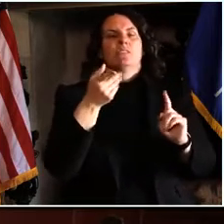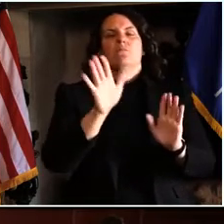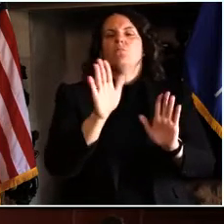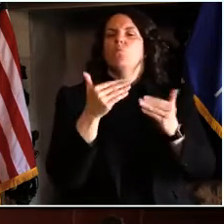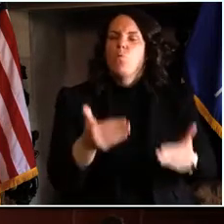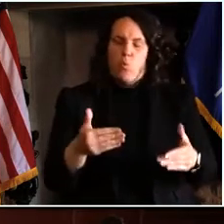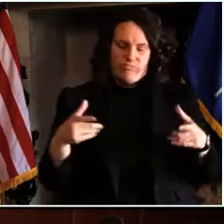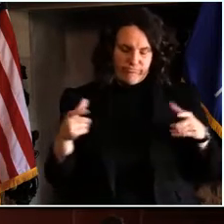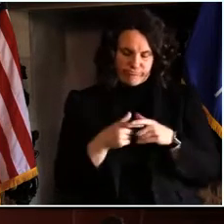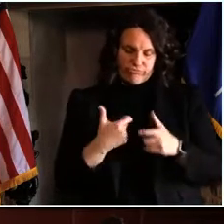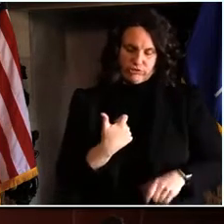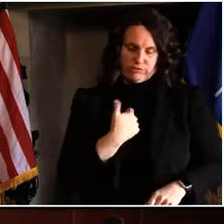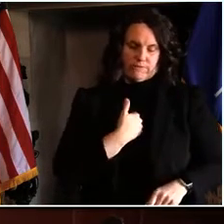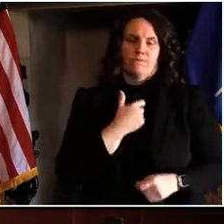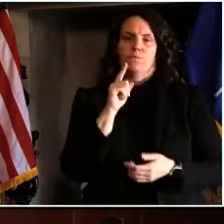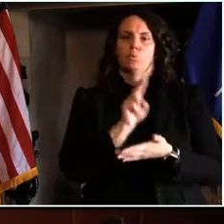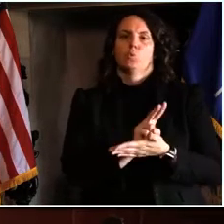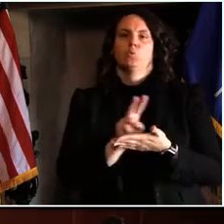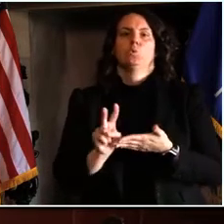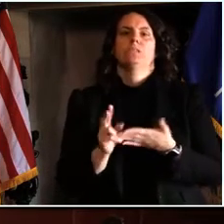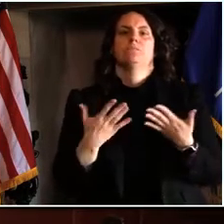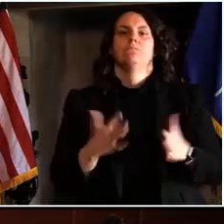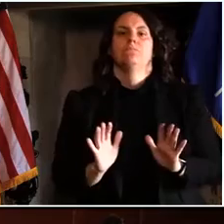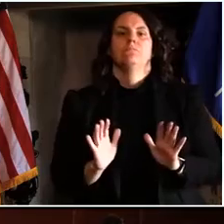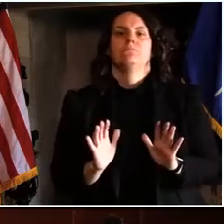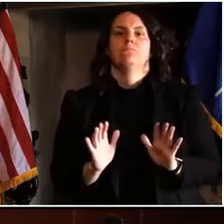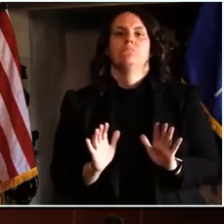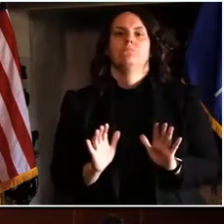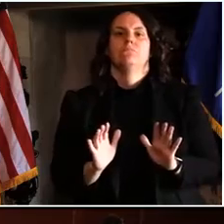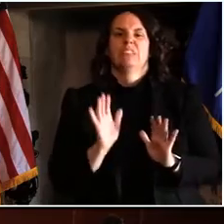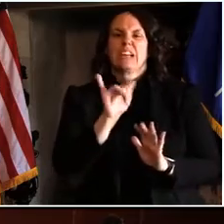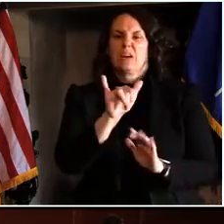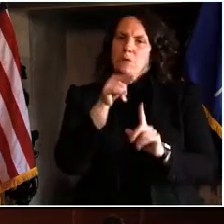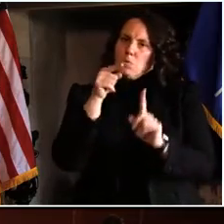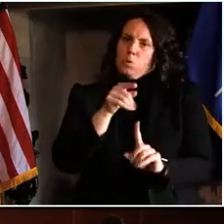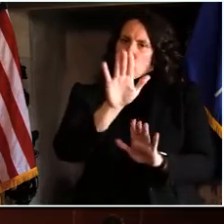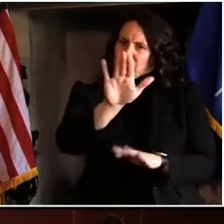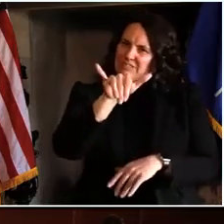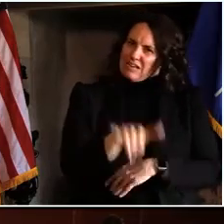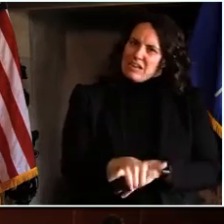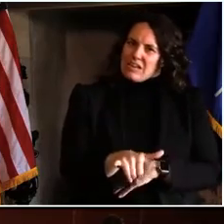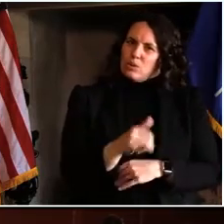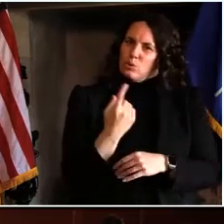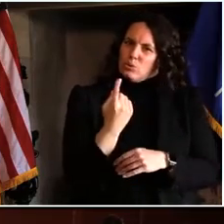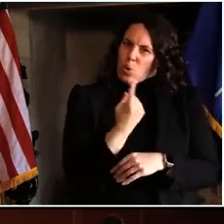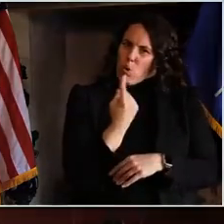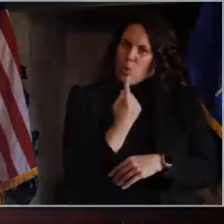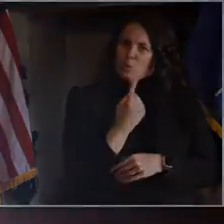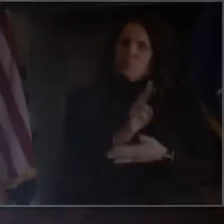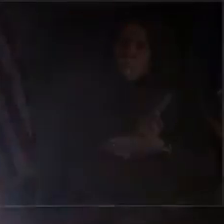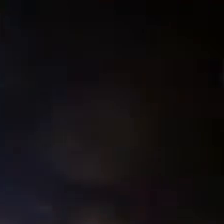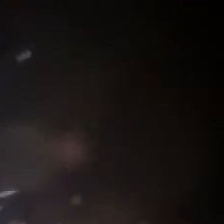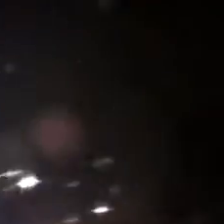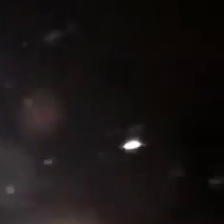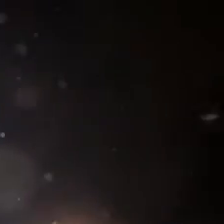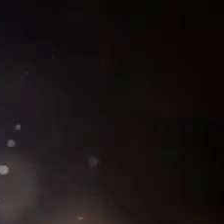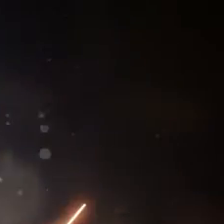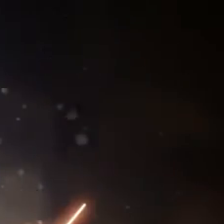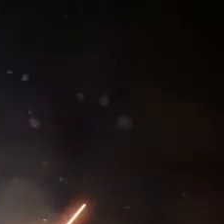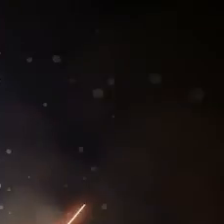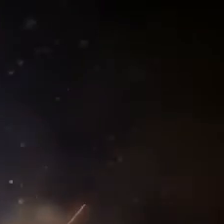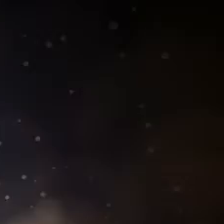spread to other people. So that's a good reminder of what our tools are at the local level when we do have cases.